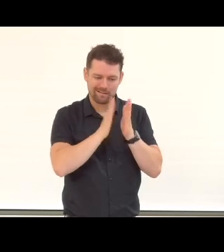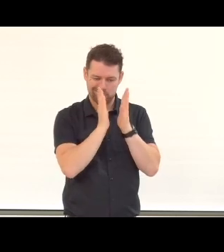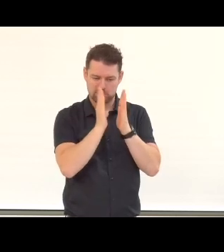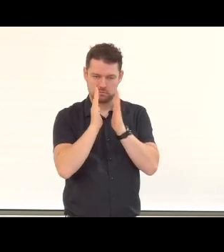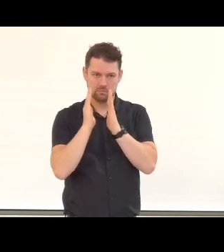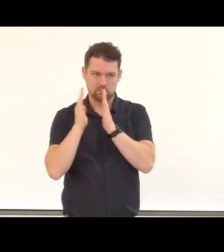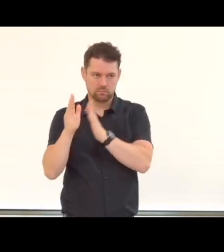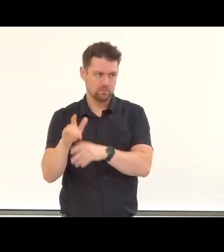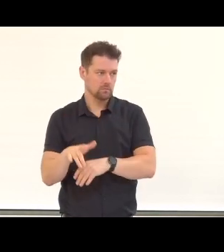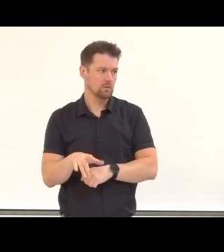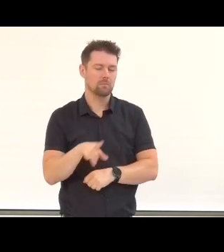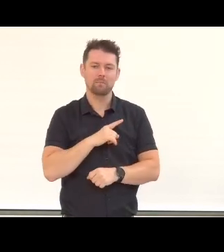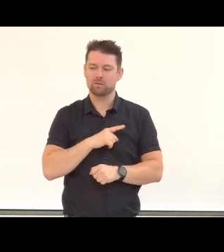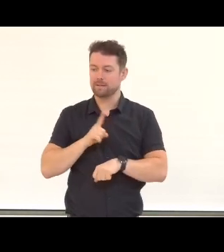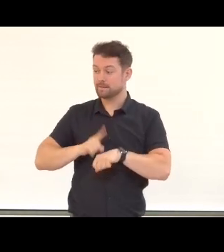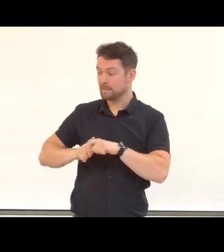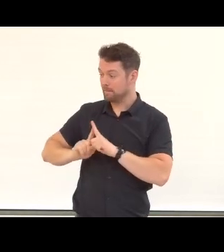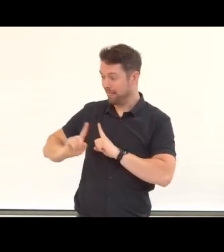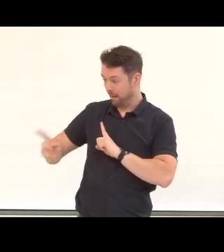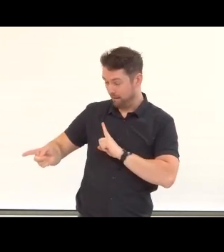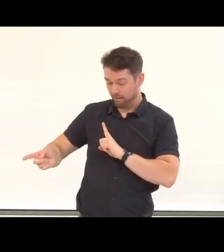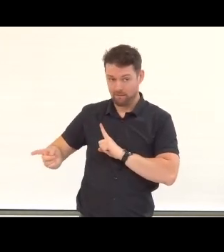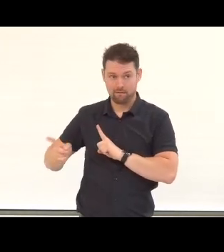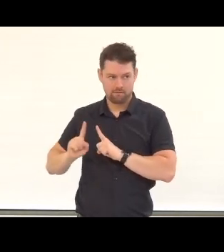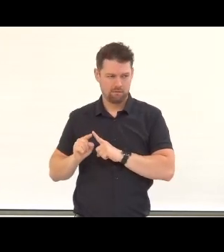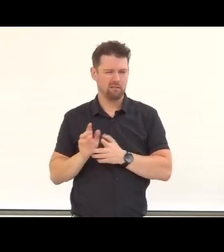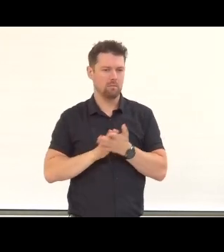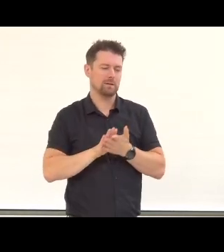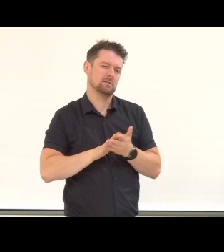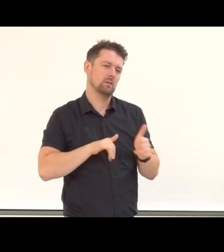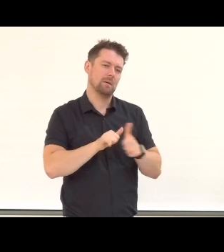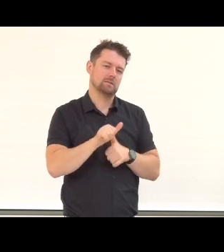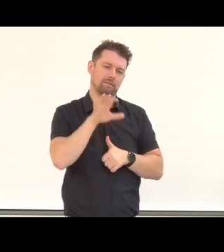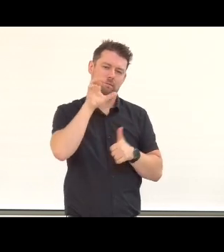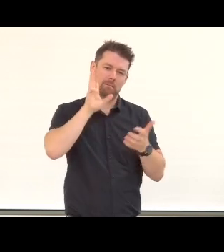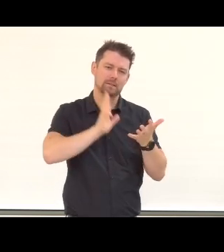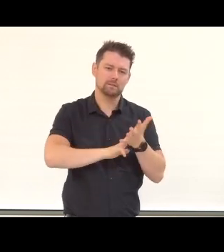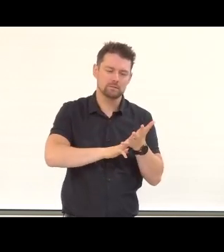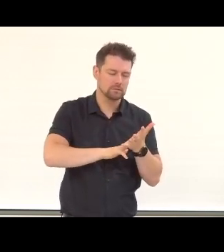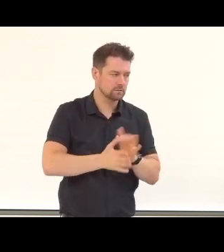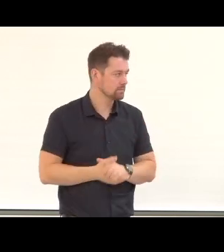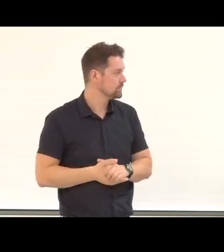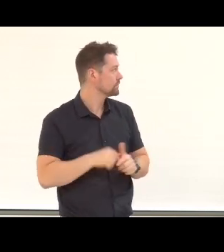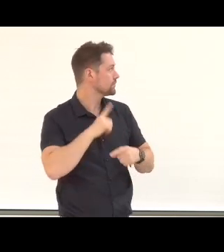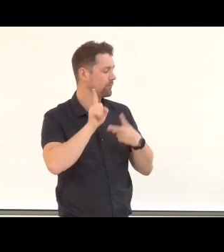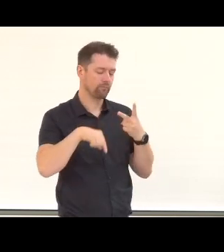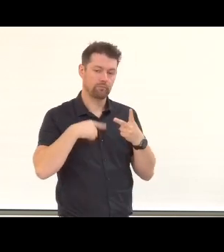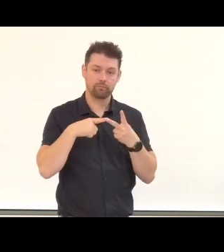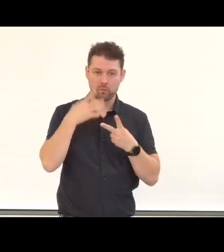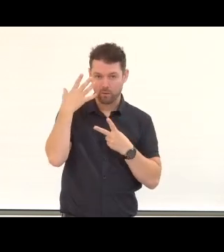because with the time delay and everything, this seems to work best. And we